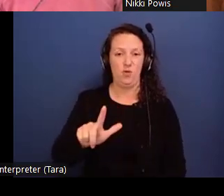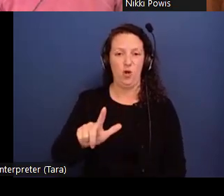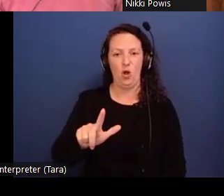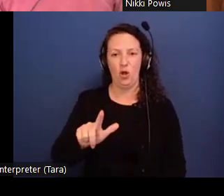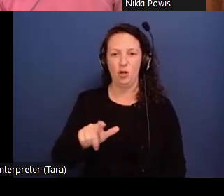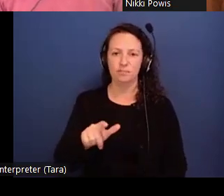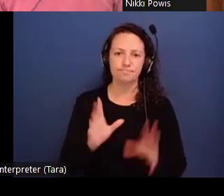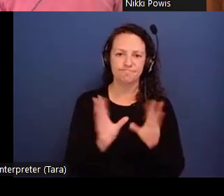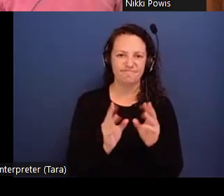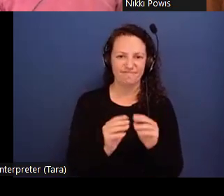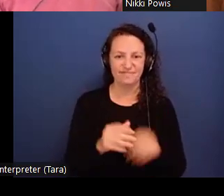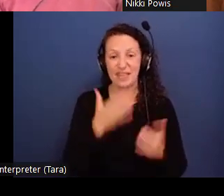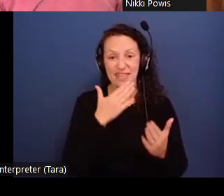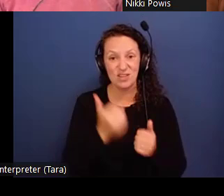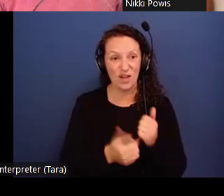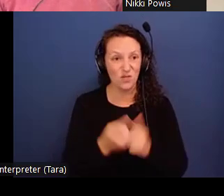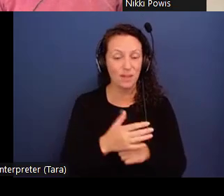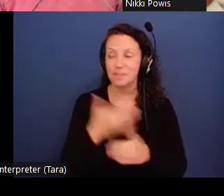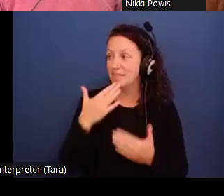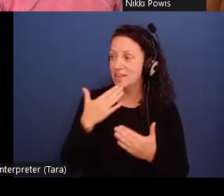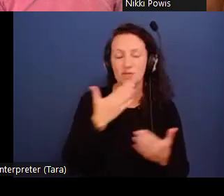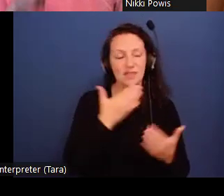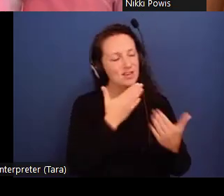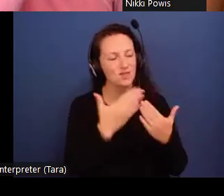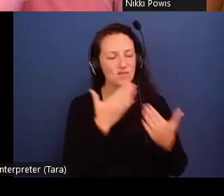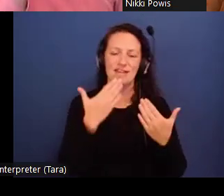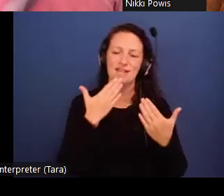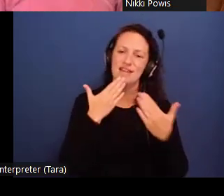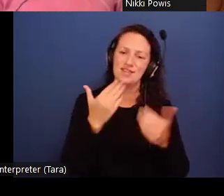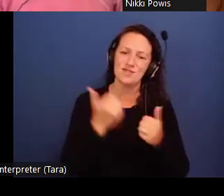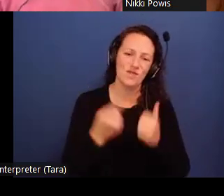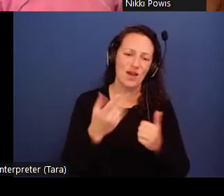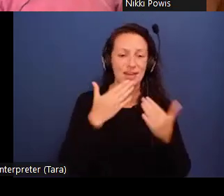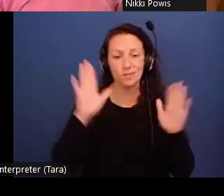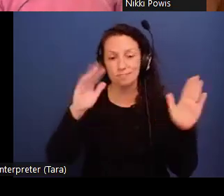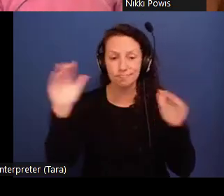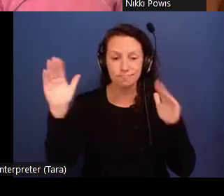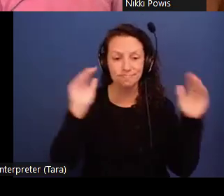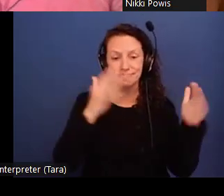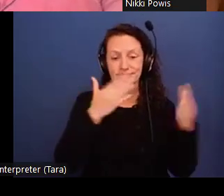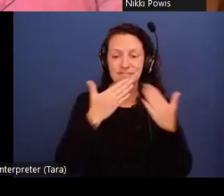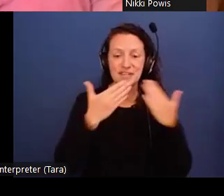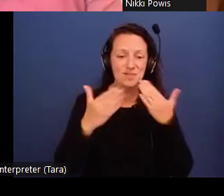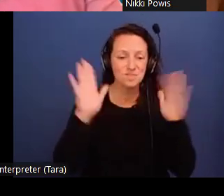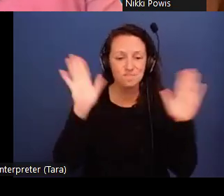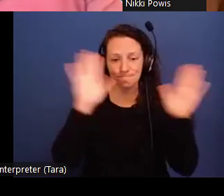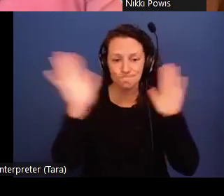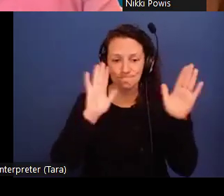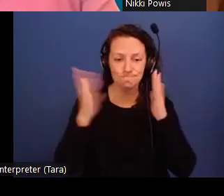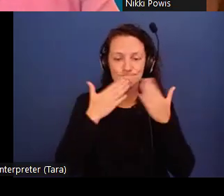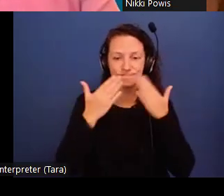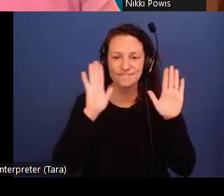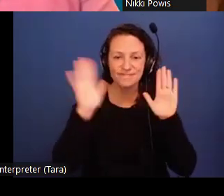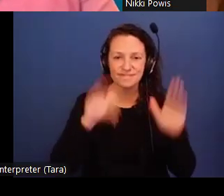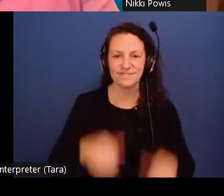you, everybody. Thank you so much for Thank inviting you me. Thank so you. much, Thank Cheryl, you. having us. Thank you, Goodbye. Nikki. All Thank right, you, Thanks. Aarti. bye-bye. Bye. Bye.